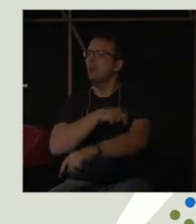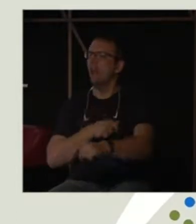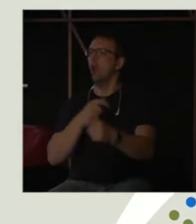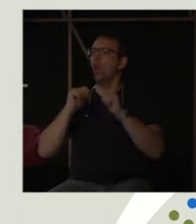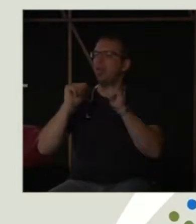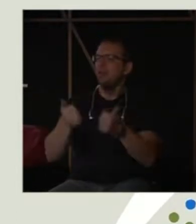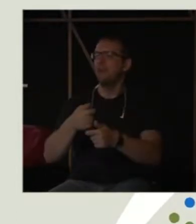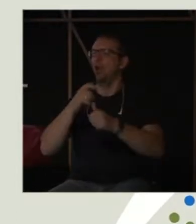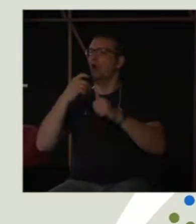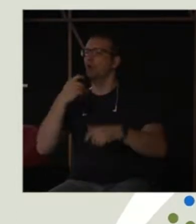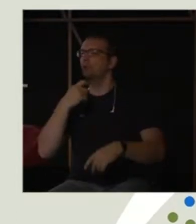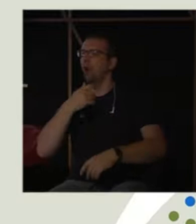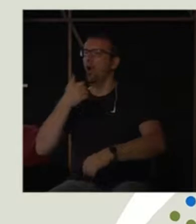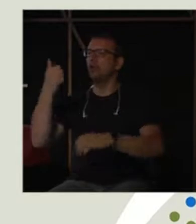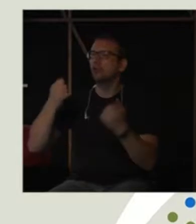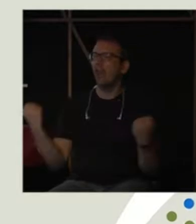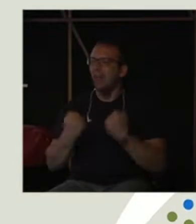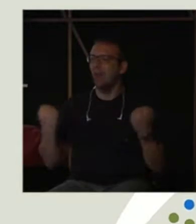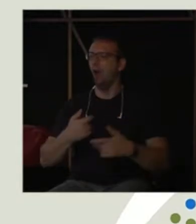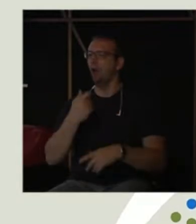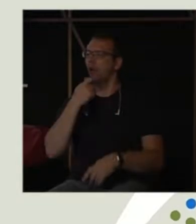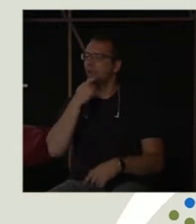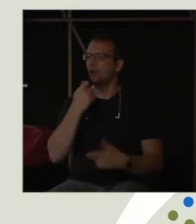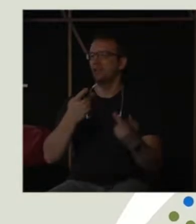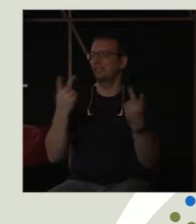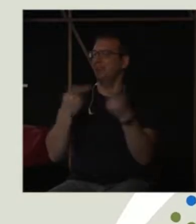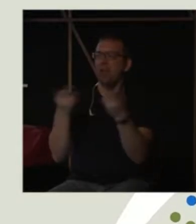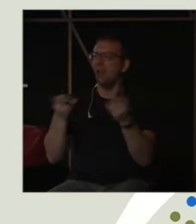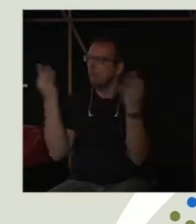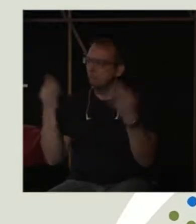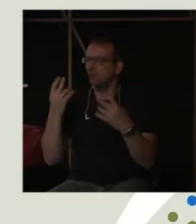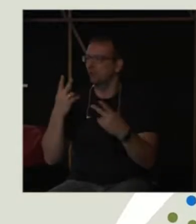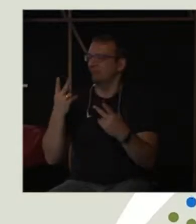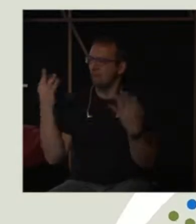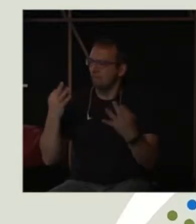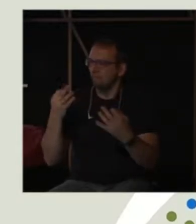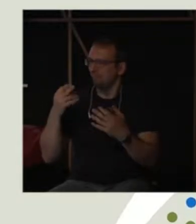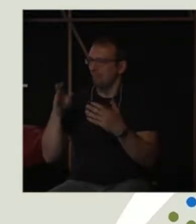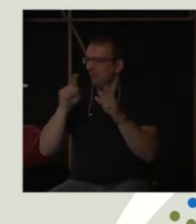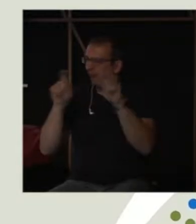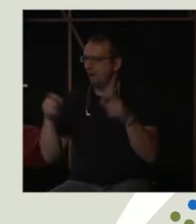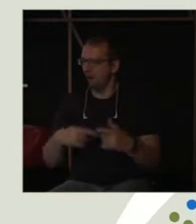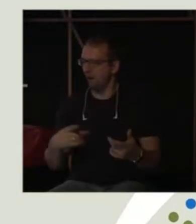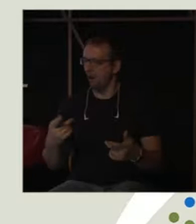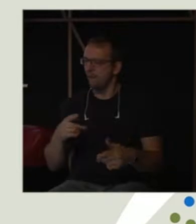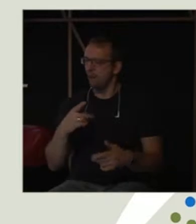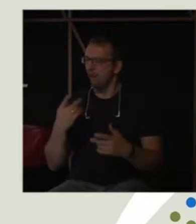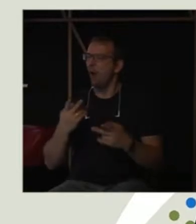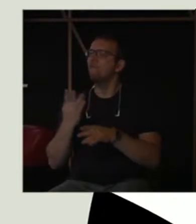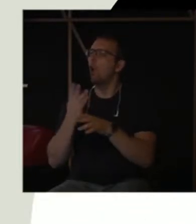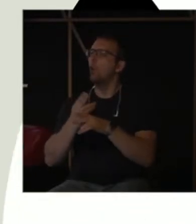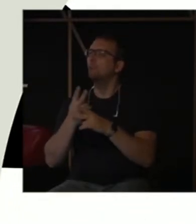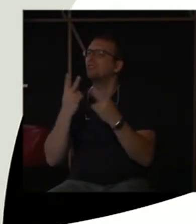coaches, referees, match officials, anyone. But does it really matter? It's not a major problem, is it? Well, maybe not for